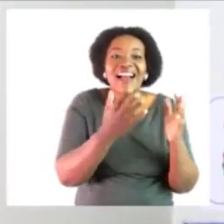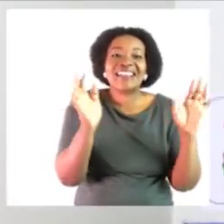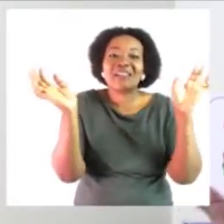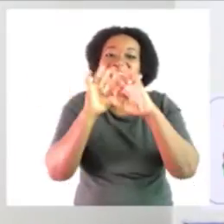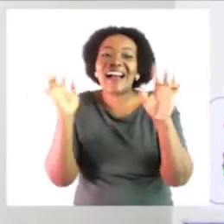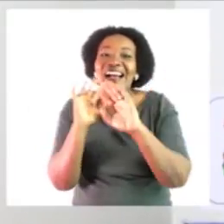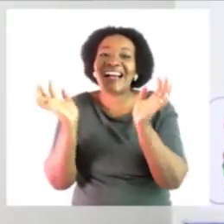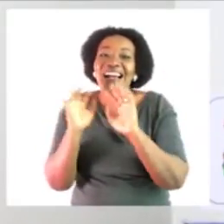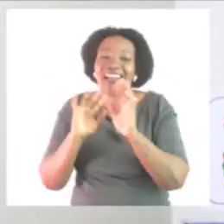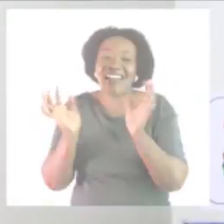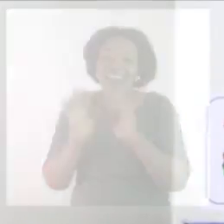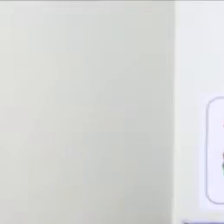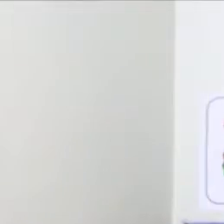hi